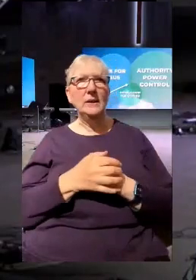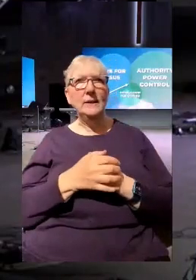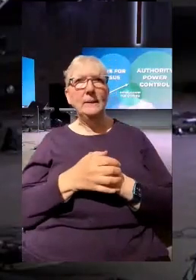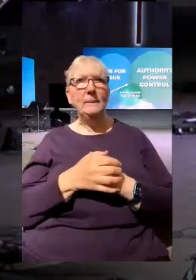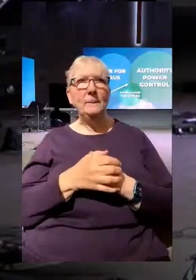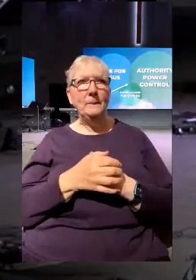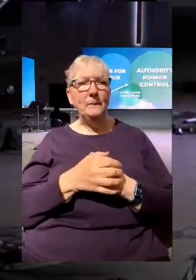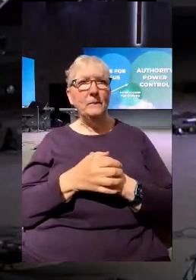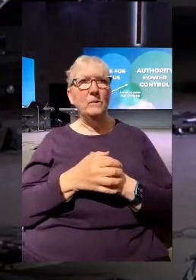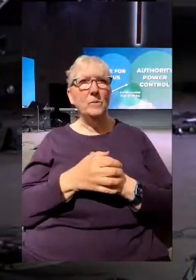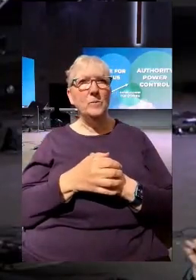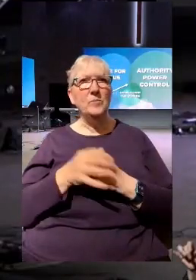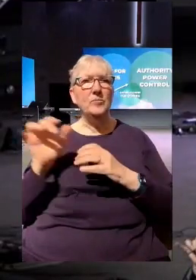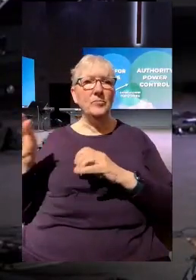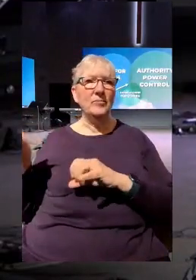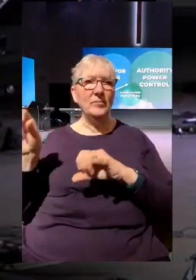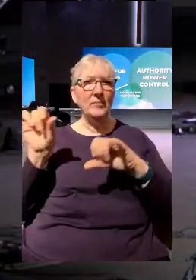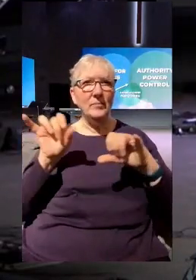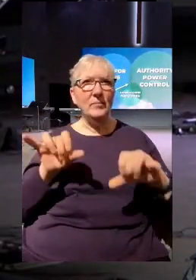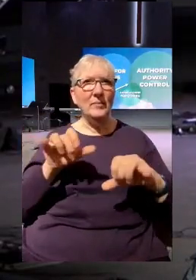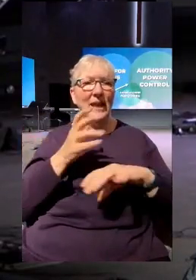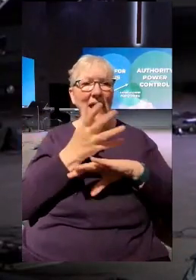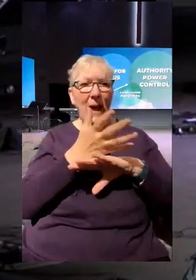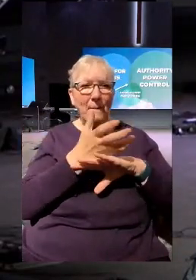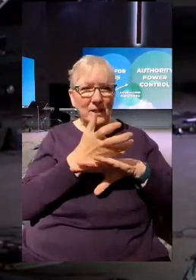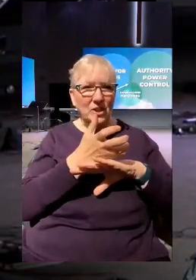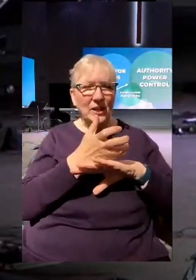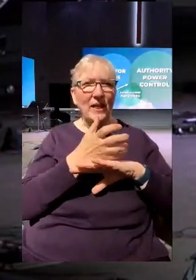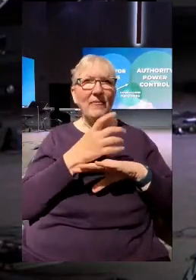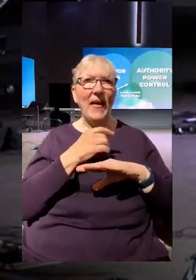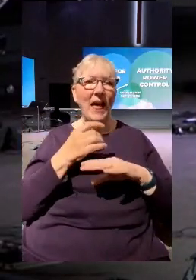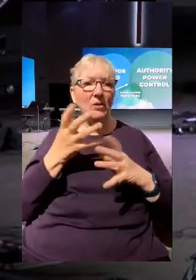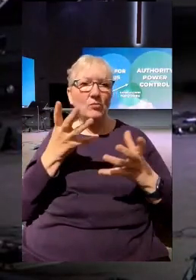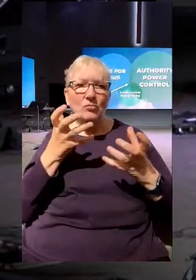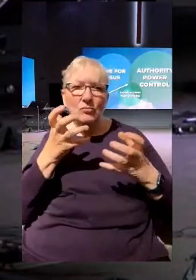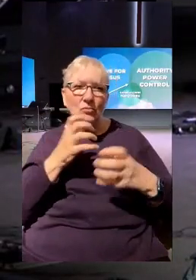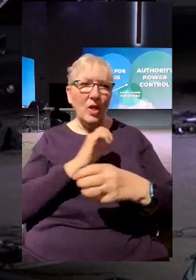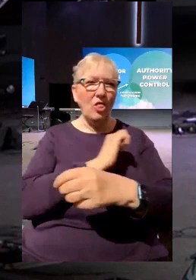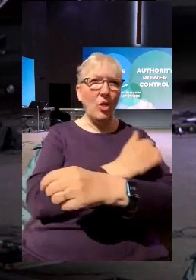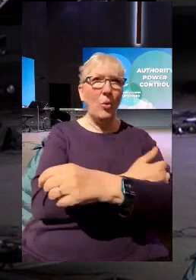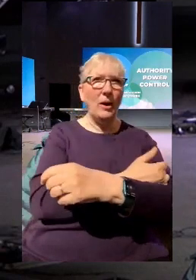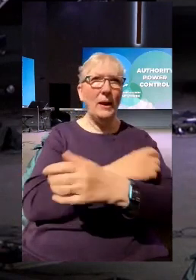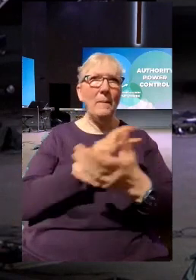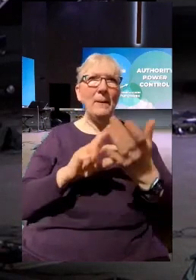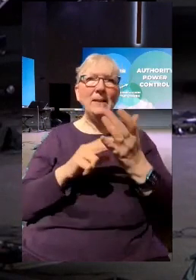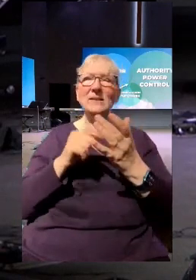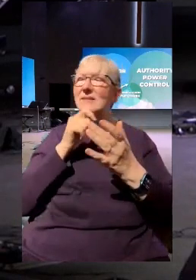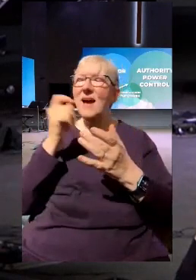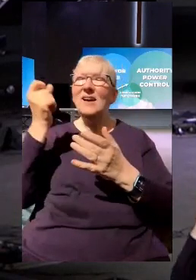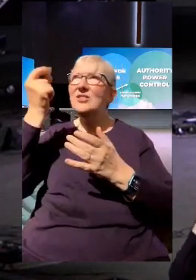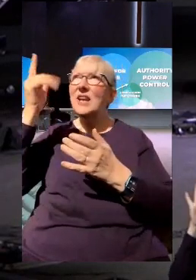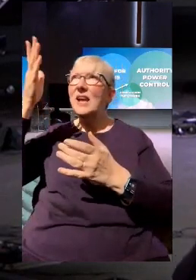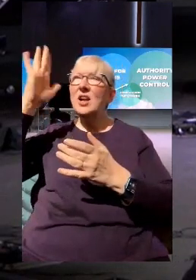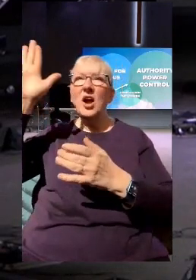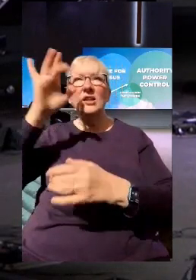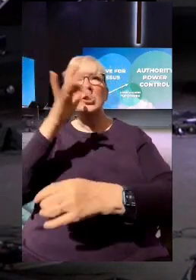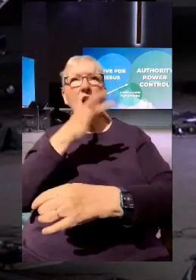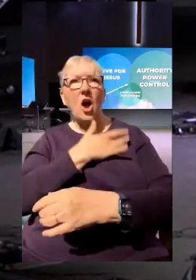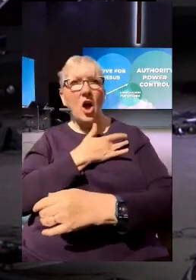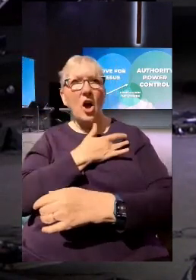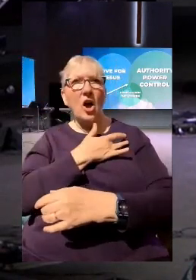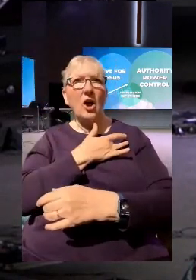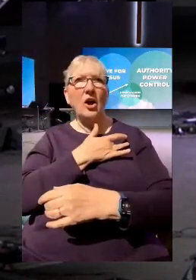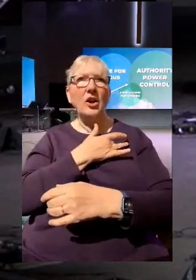And just like the drive of ambition, the allure of authority is crowding out their understanding of God's heart and their experience of God's